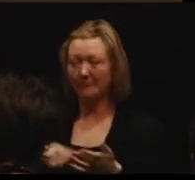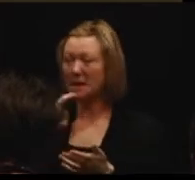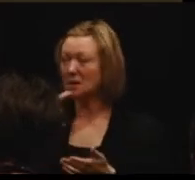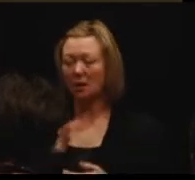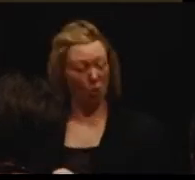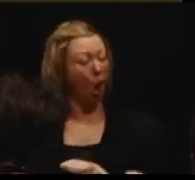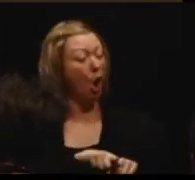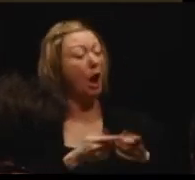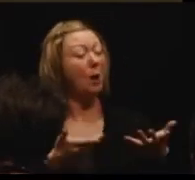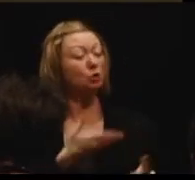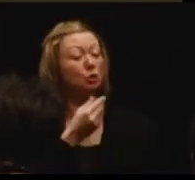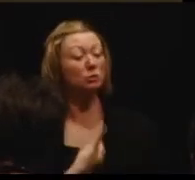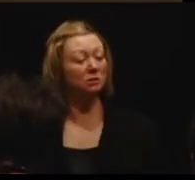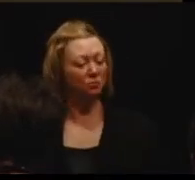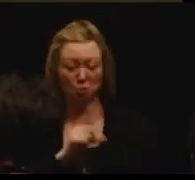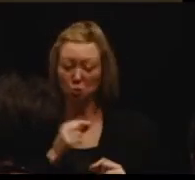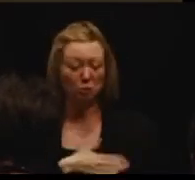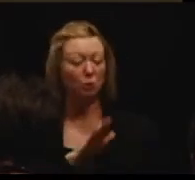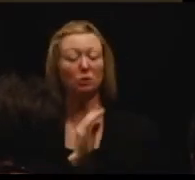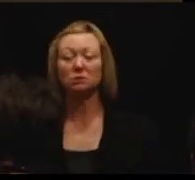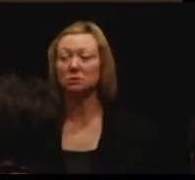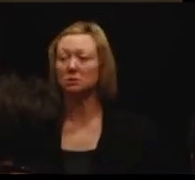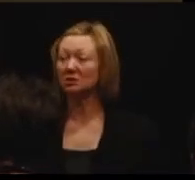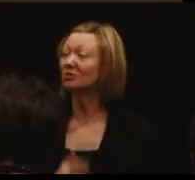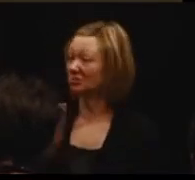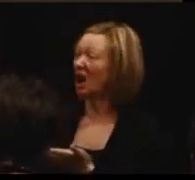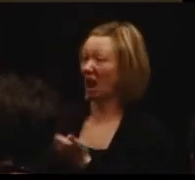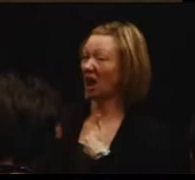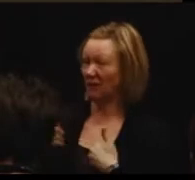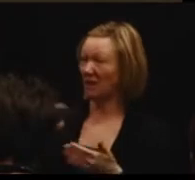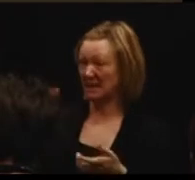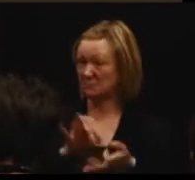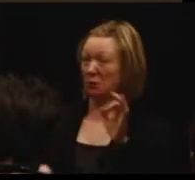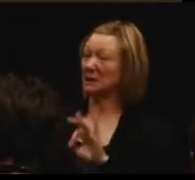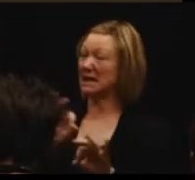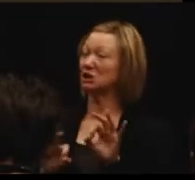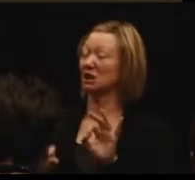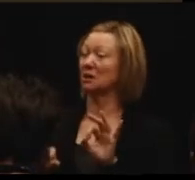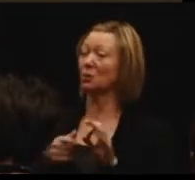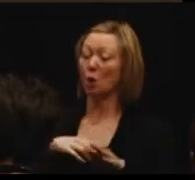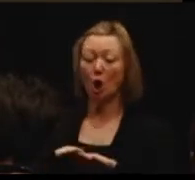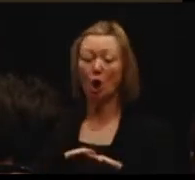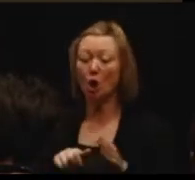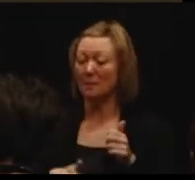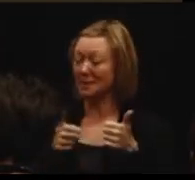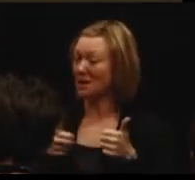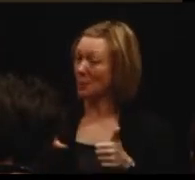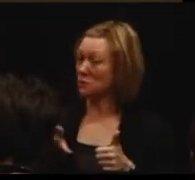it, you know, do what you want with it. And he really did give us that experimentation, and we learned better as a result